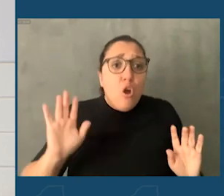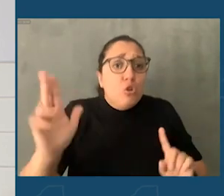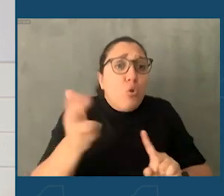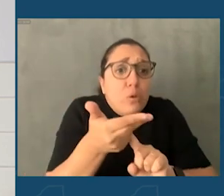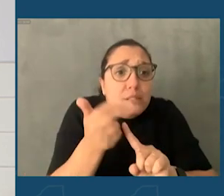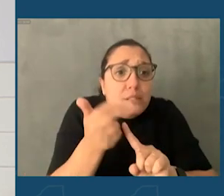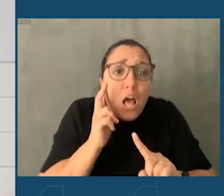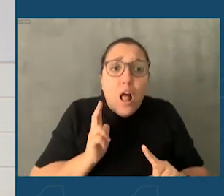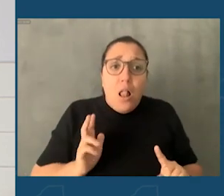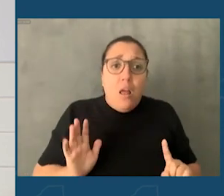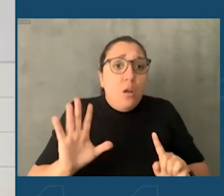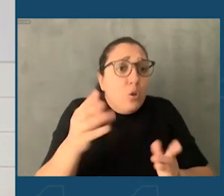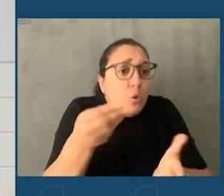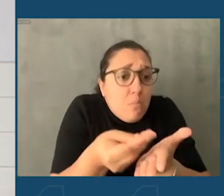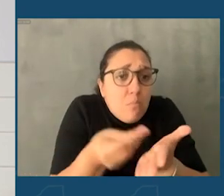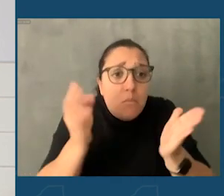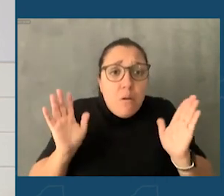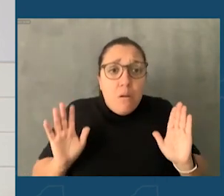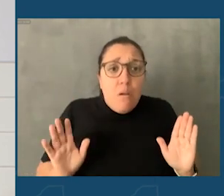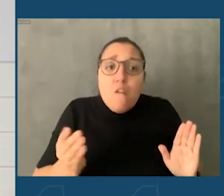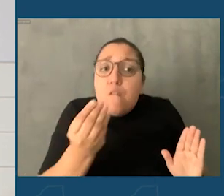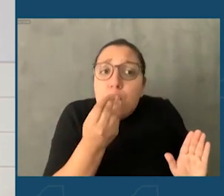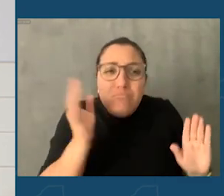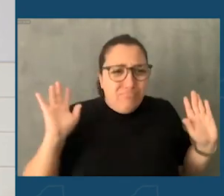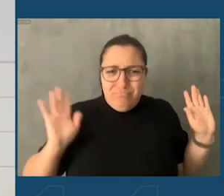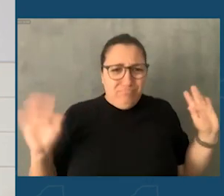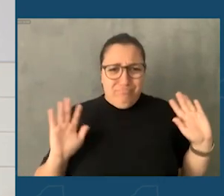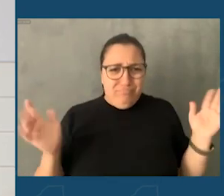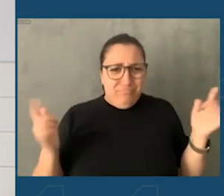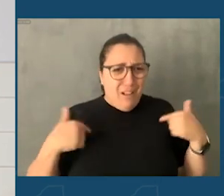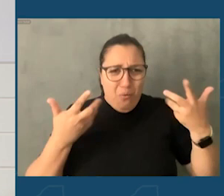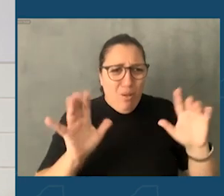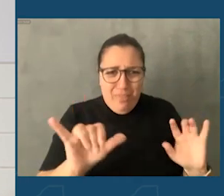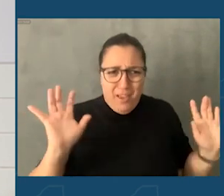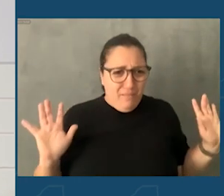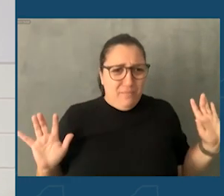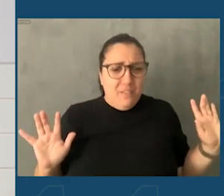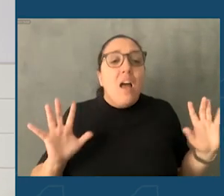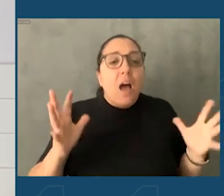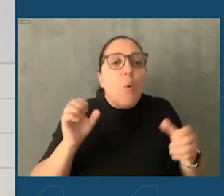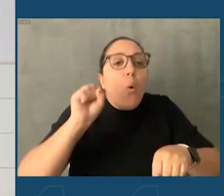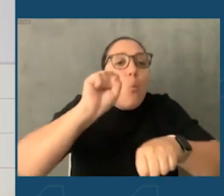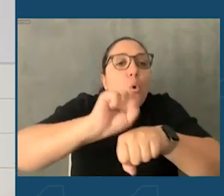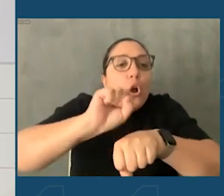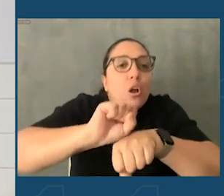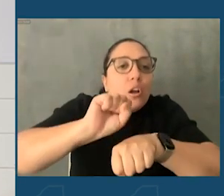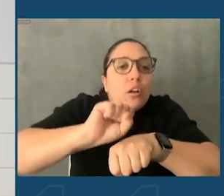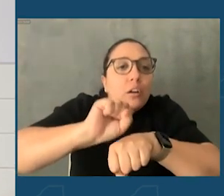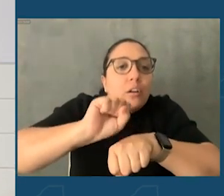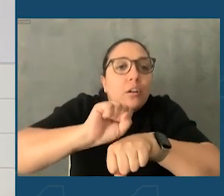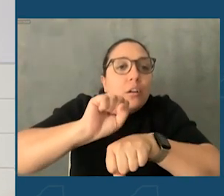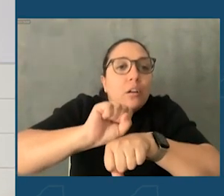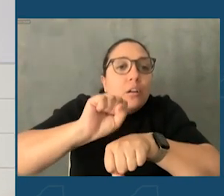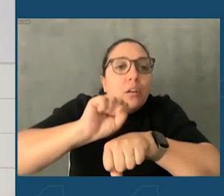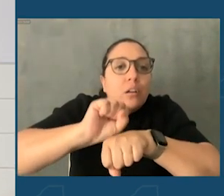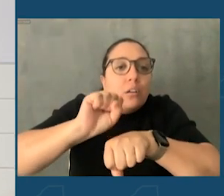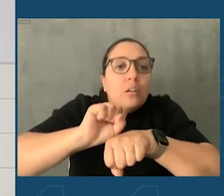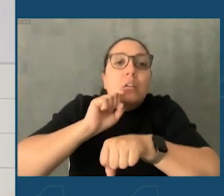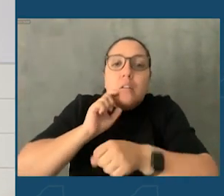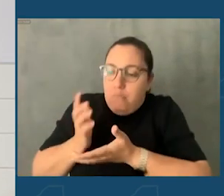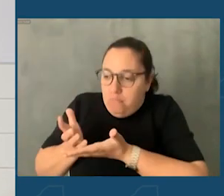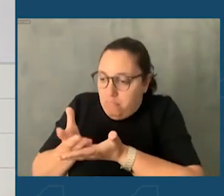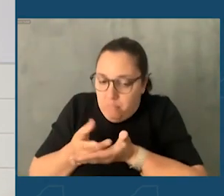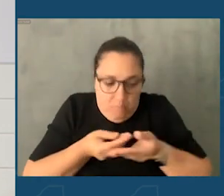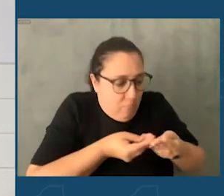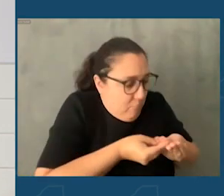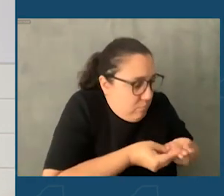and clothing. We want to work. We want to have an opportunity to provide for ourselves. And right